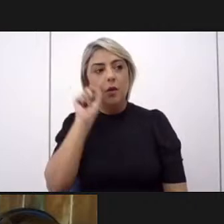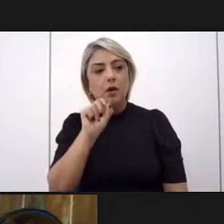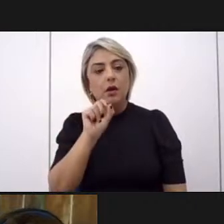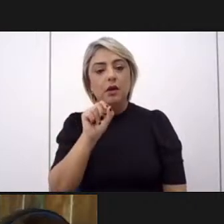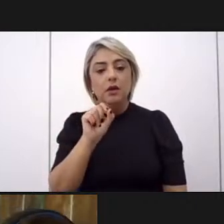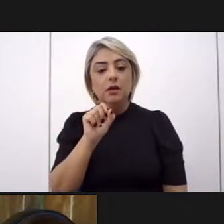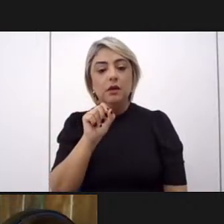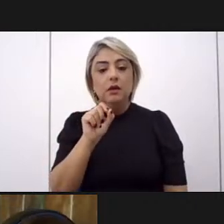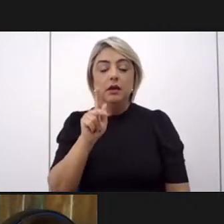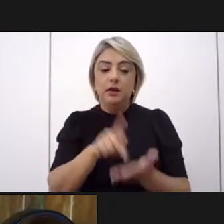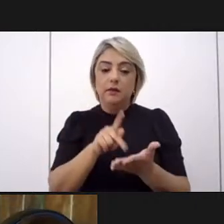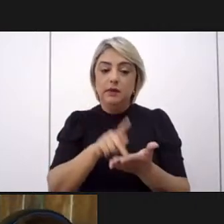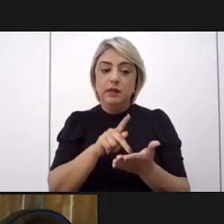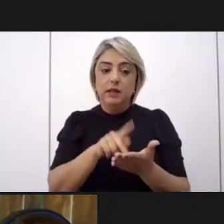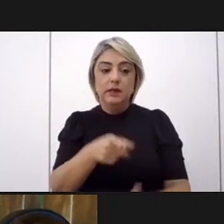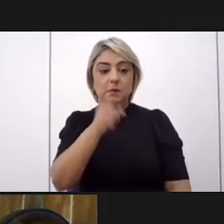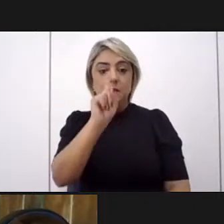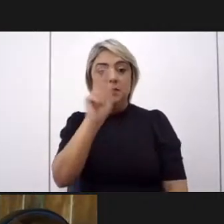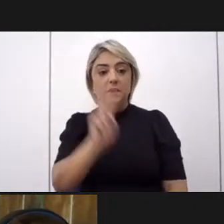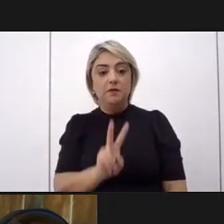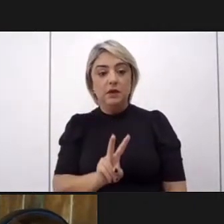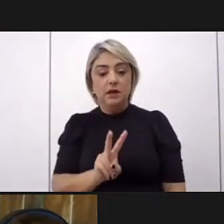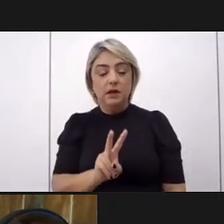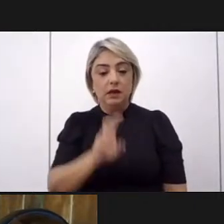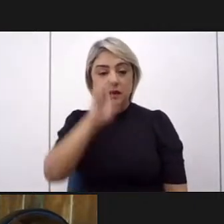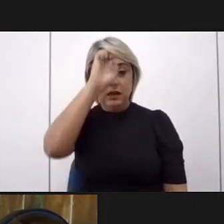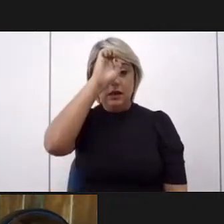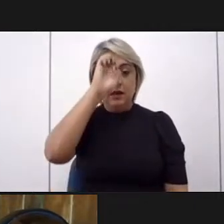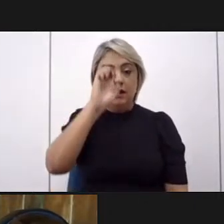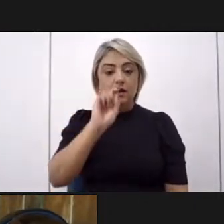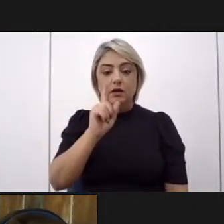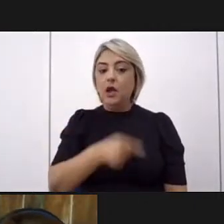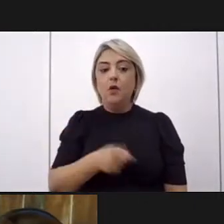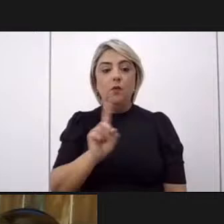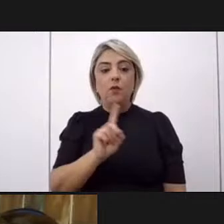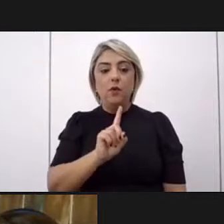time it was not the first time ENAP